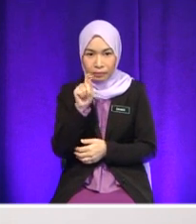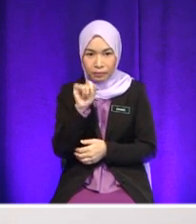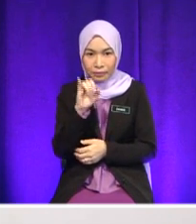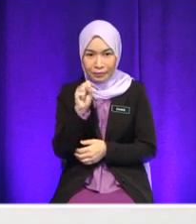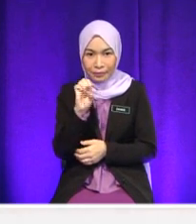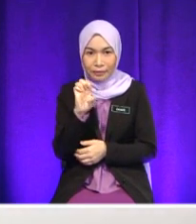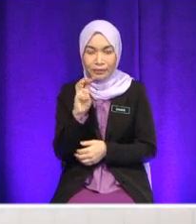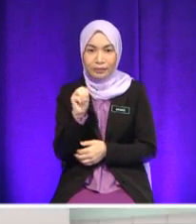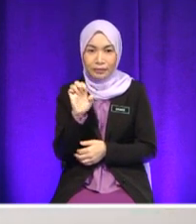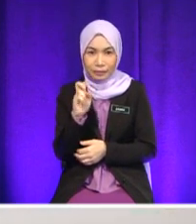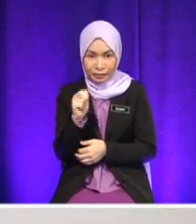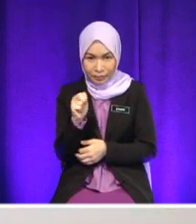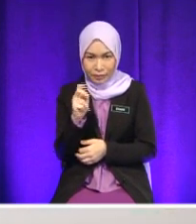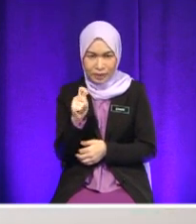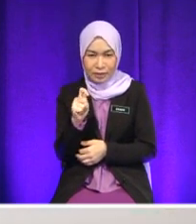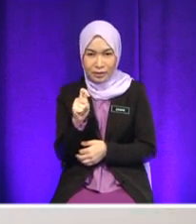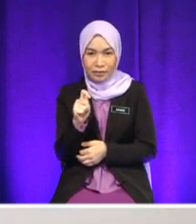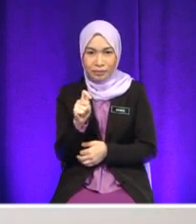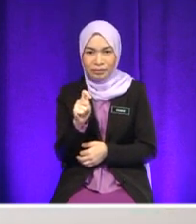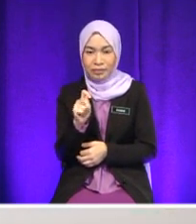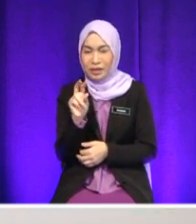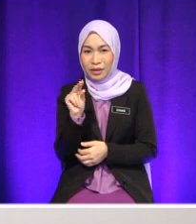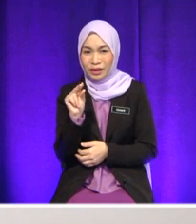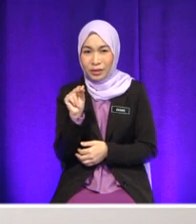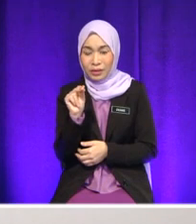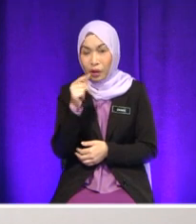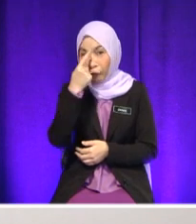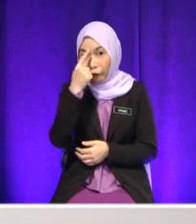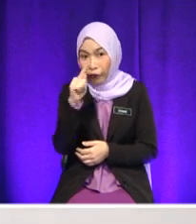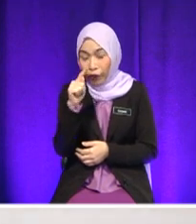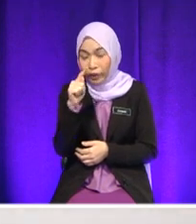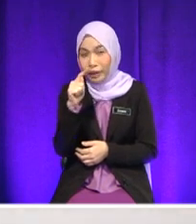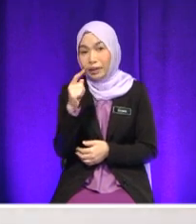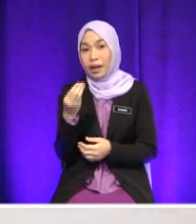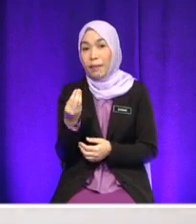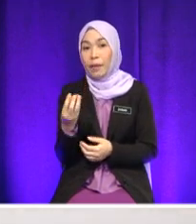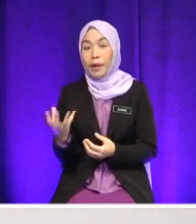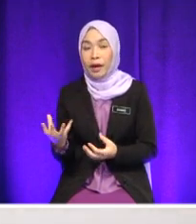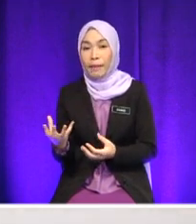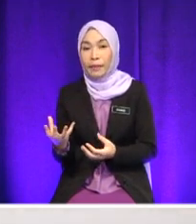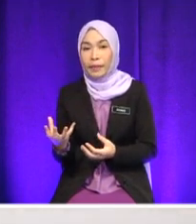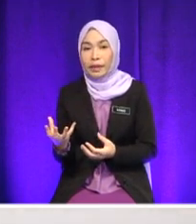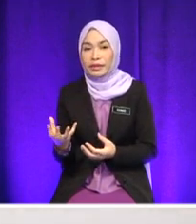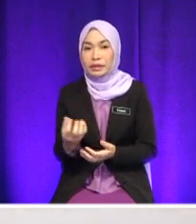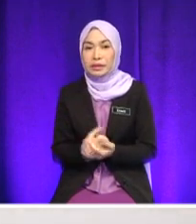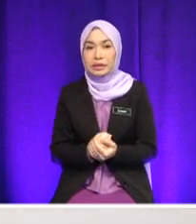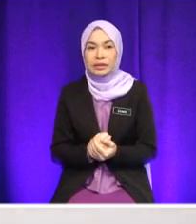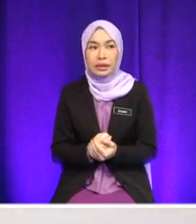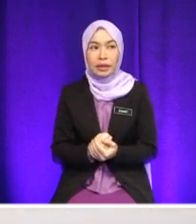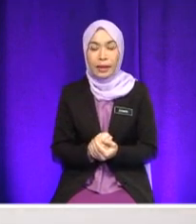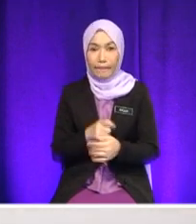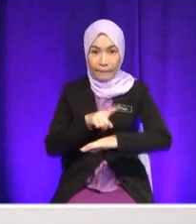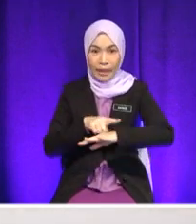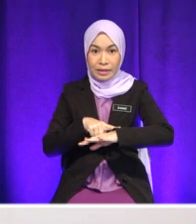a few seconds and I can wait for that. For those advertisements in picture form, I can just scroll them